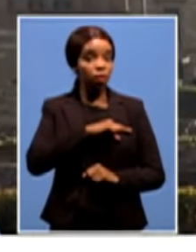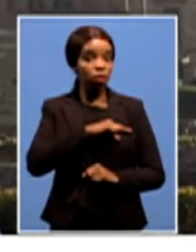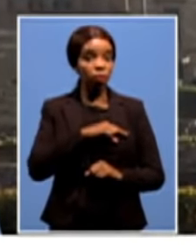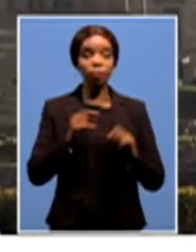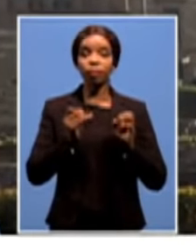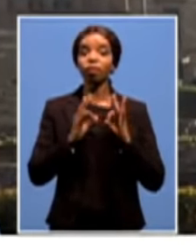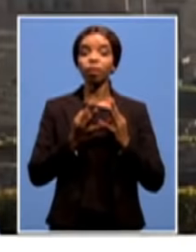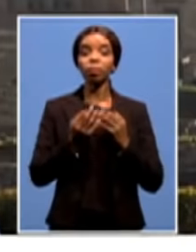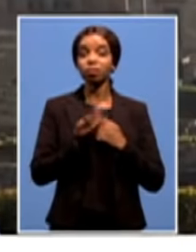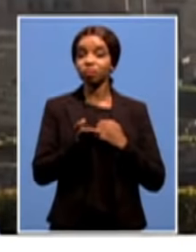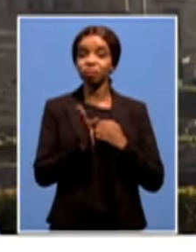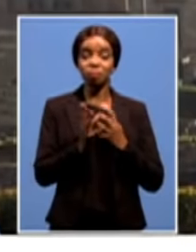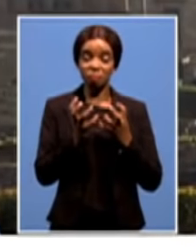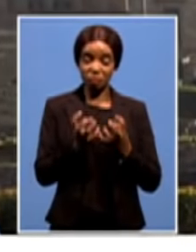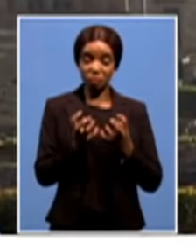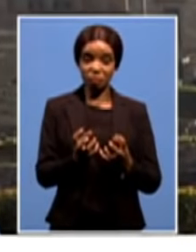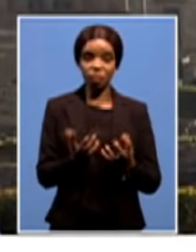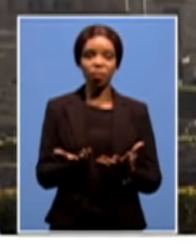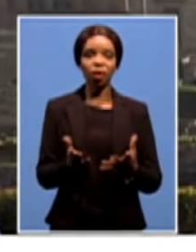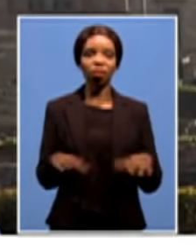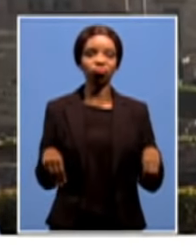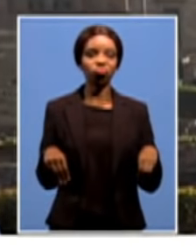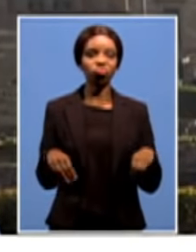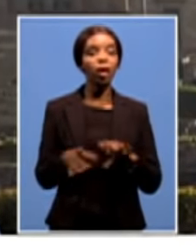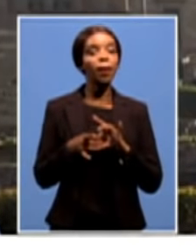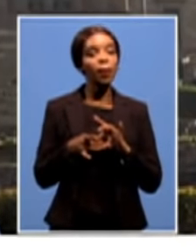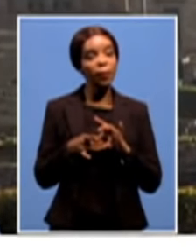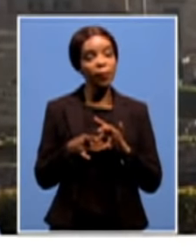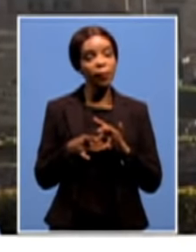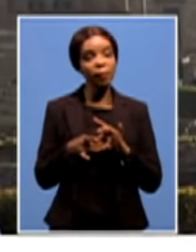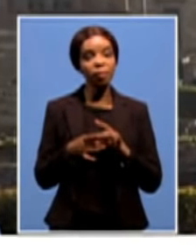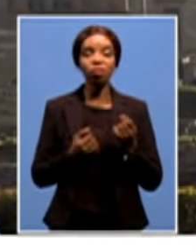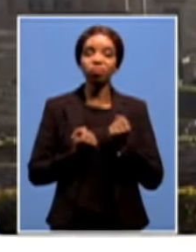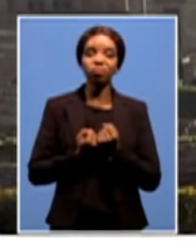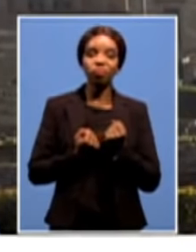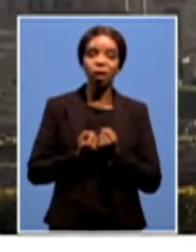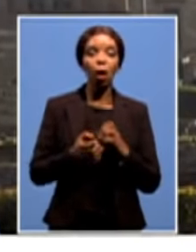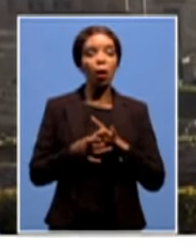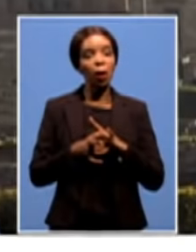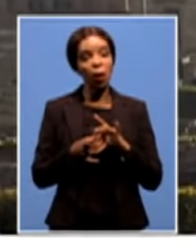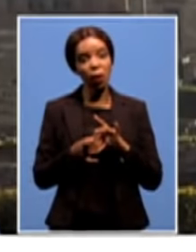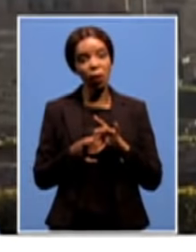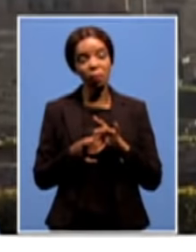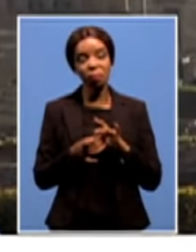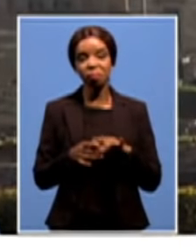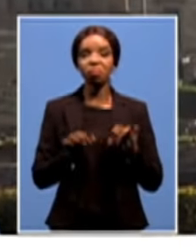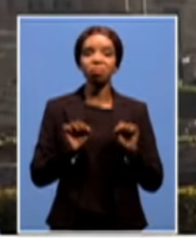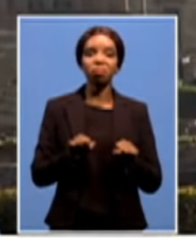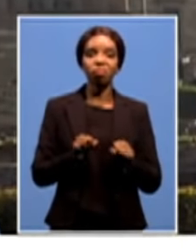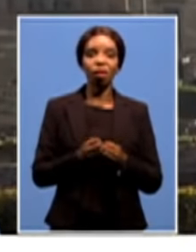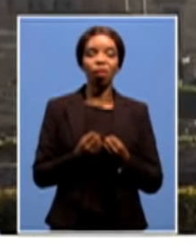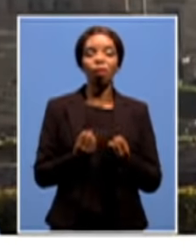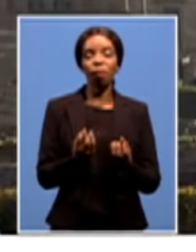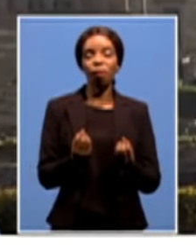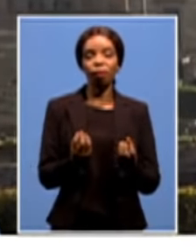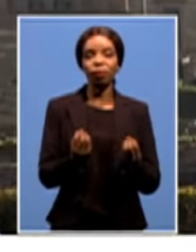know, are at home. And they get very limited support at home. Yeah. Very often, you